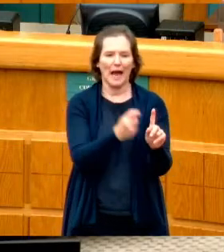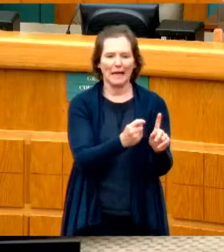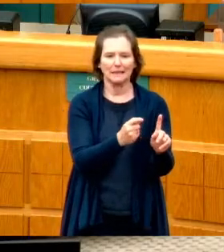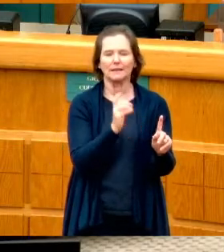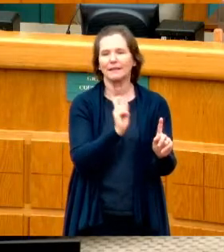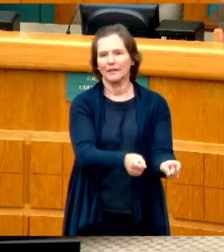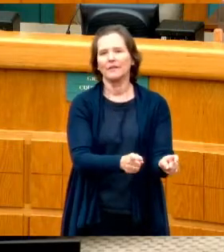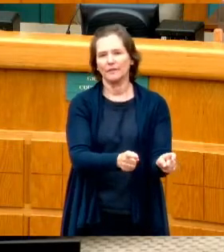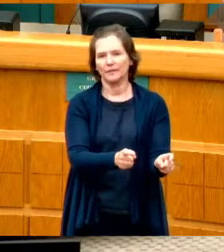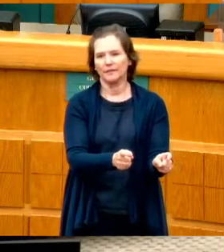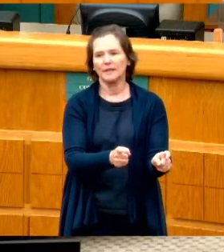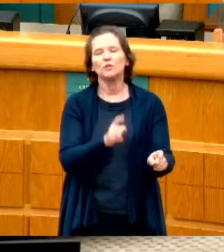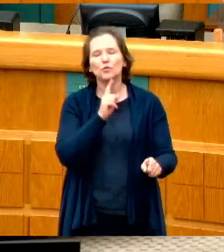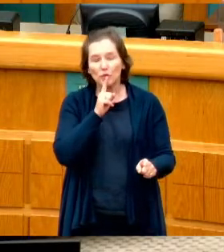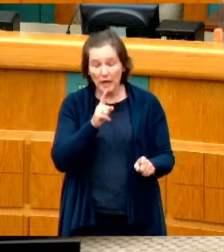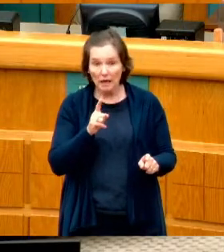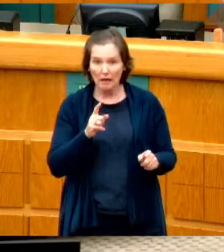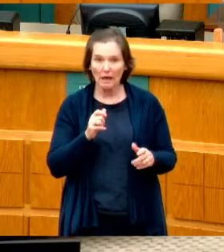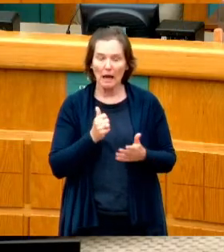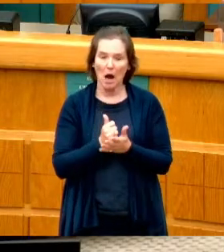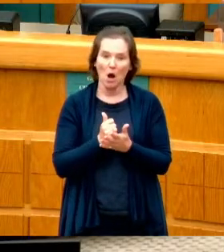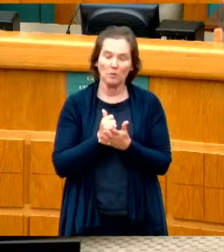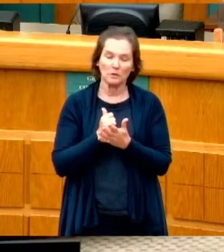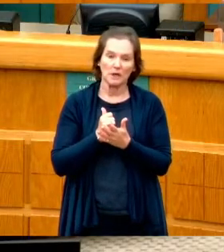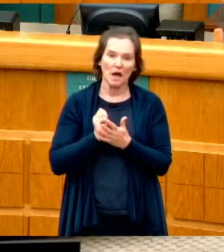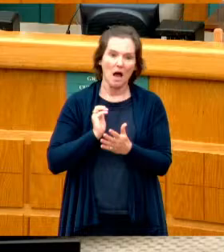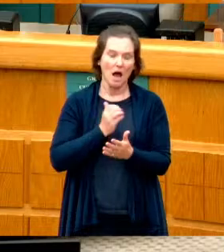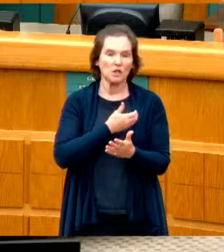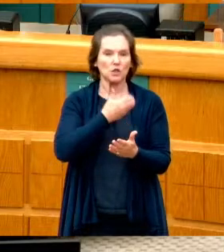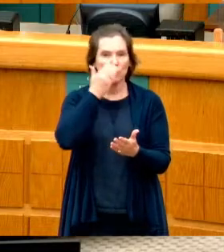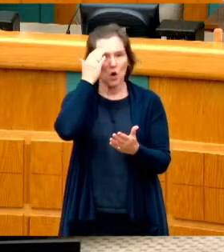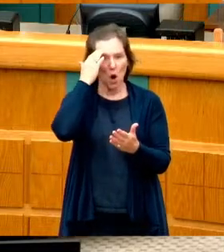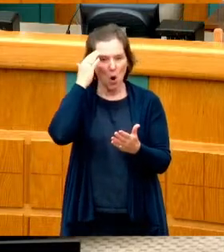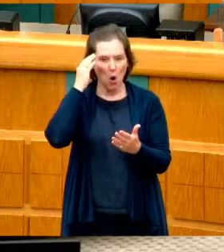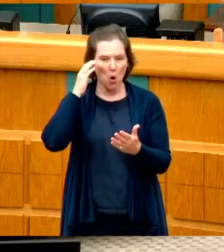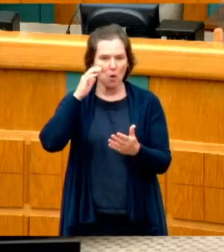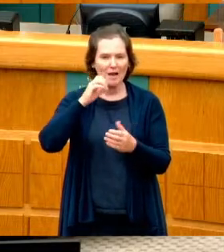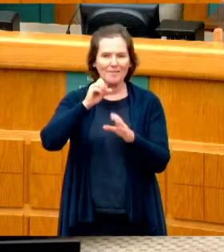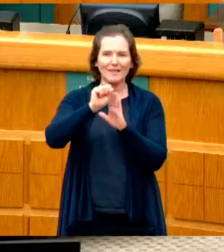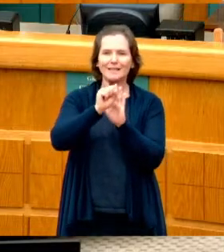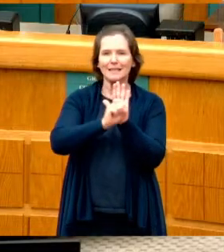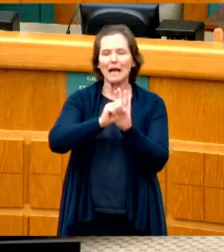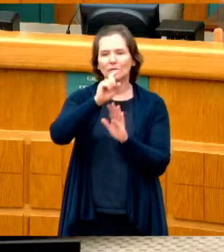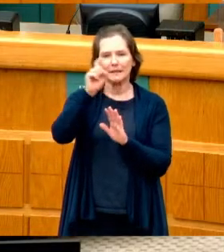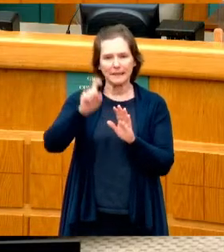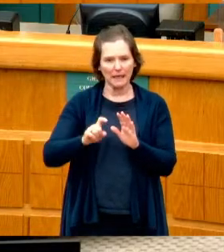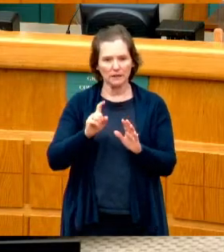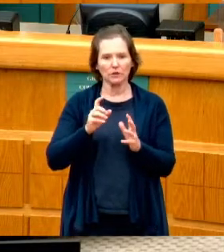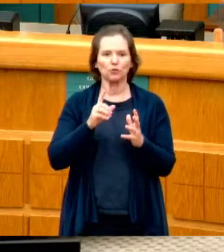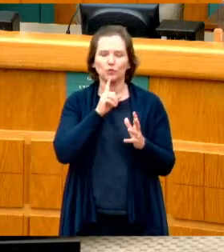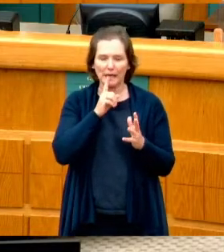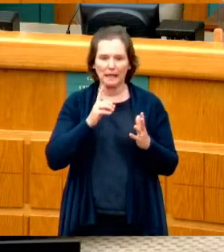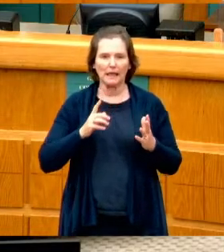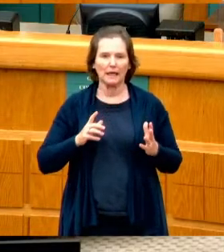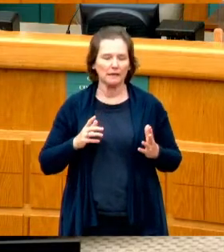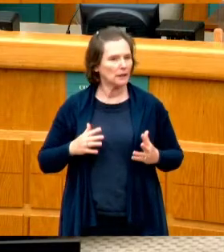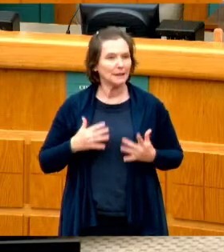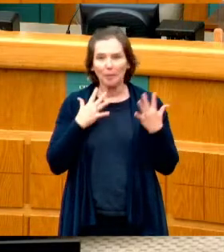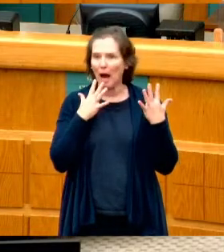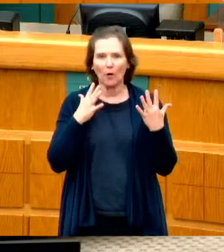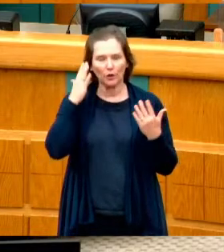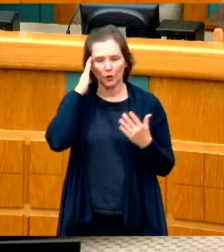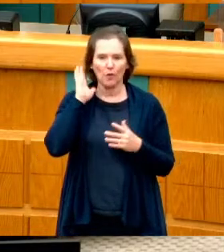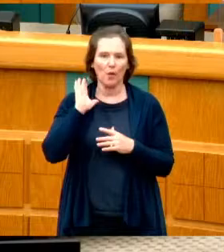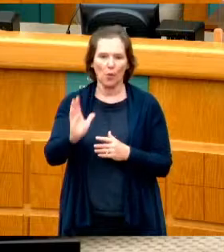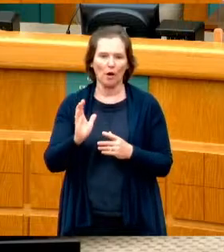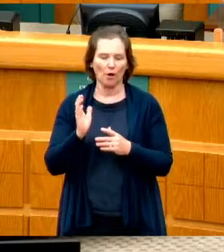knowing that it will impact the lives of so many vulnerable homebound seniors for the better. So this accomplishment is